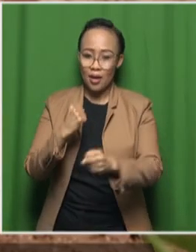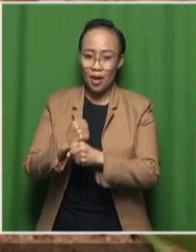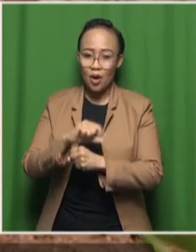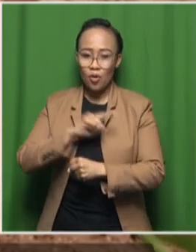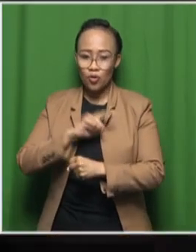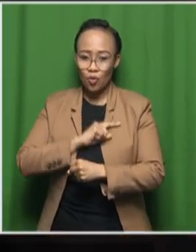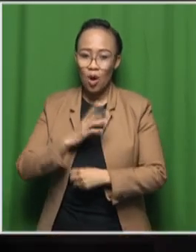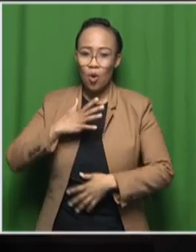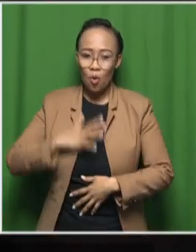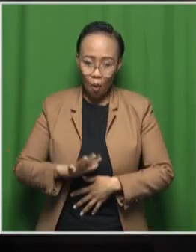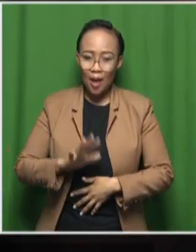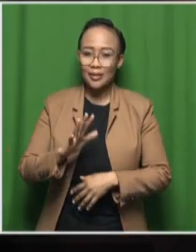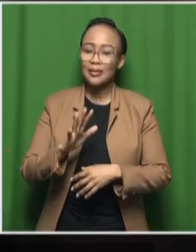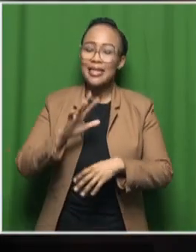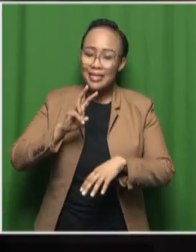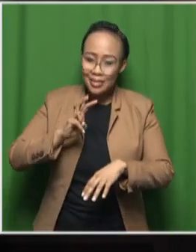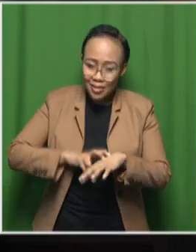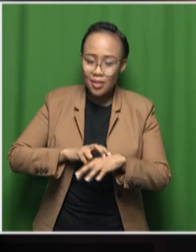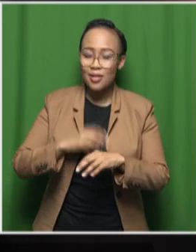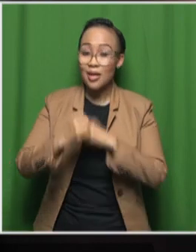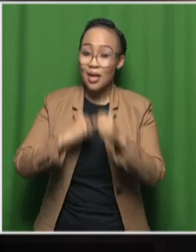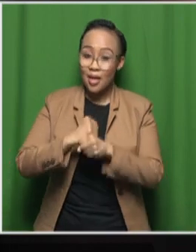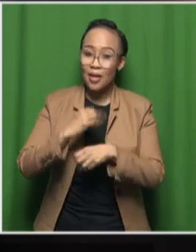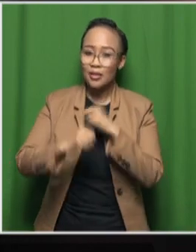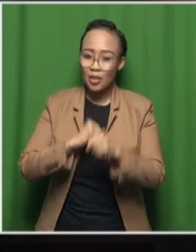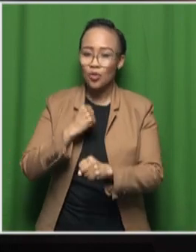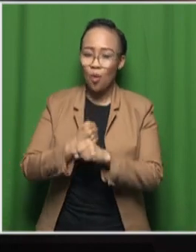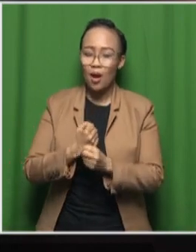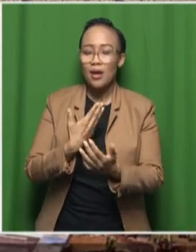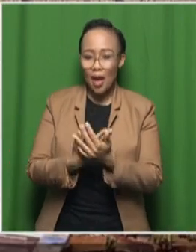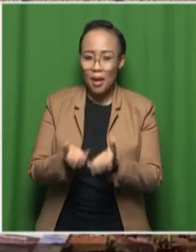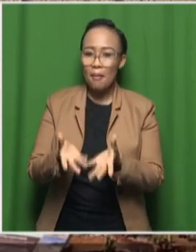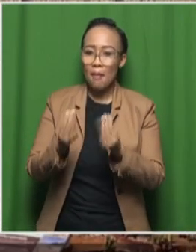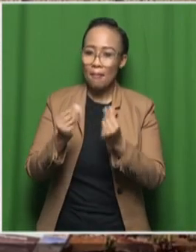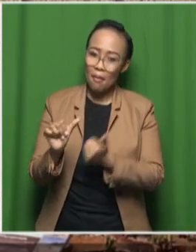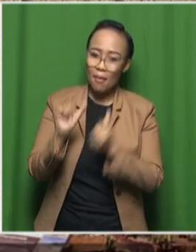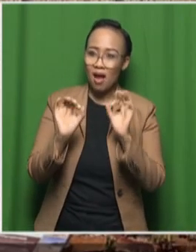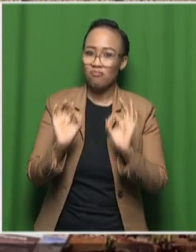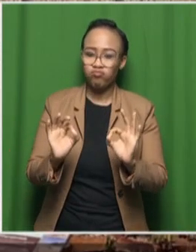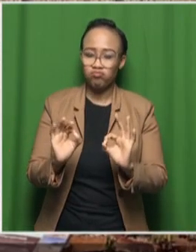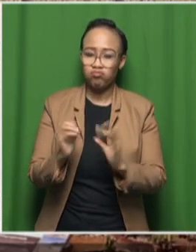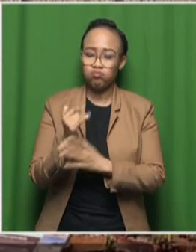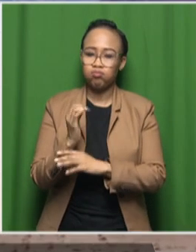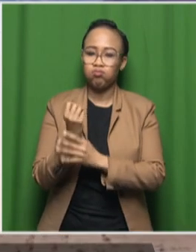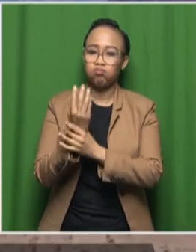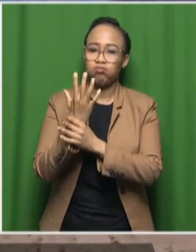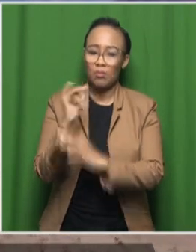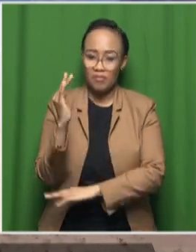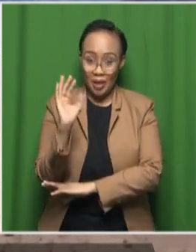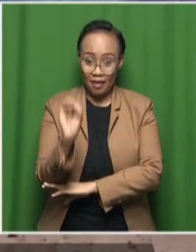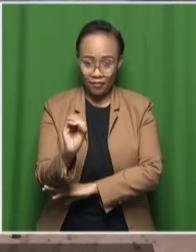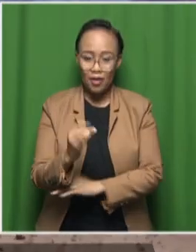recover. Botanists are also worried that the effects of climate change could also lead to the extinction of